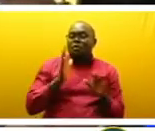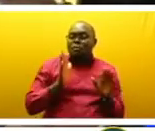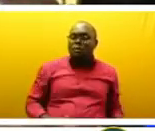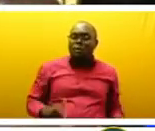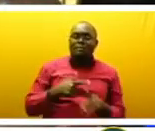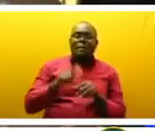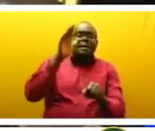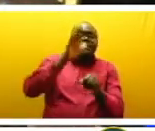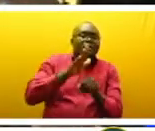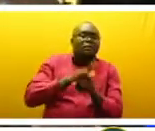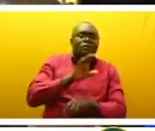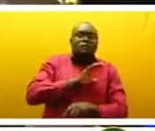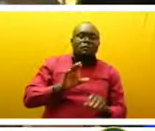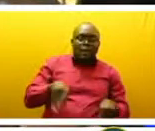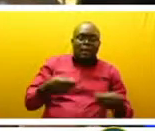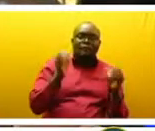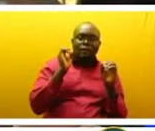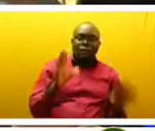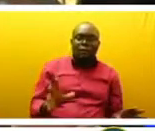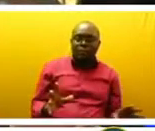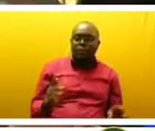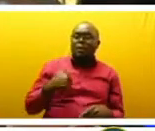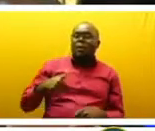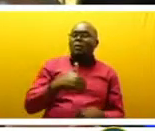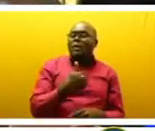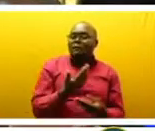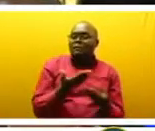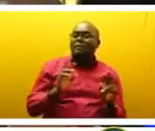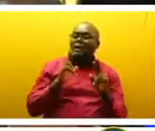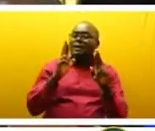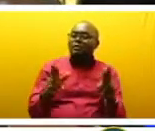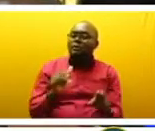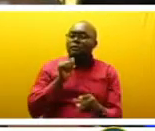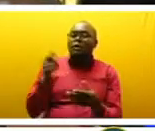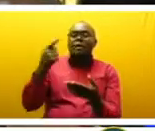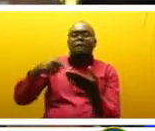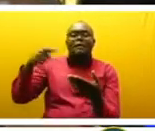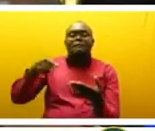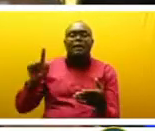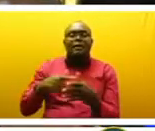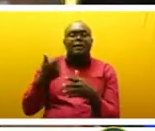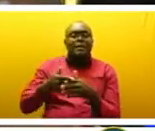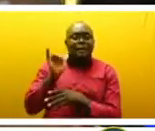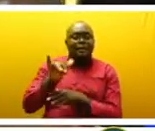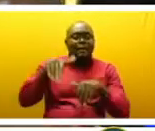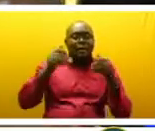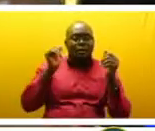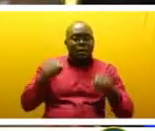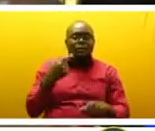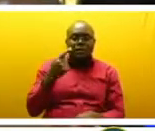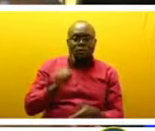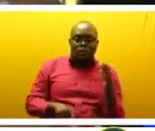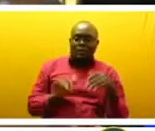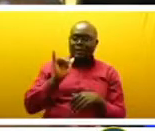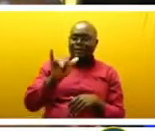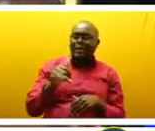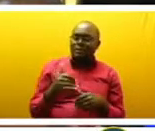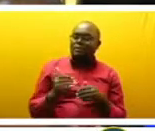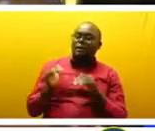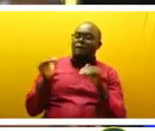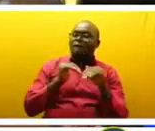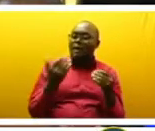of the commissioners are not given the opportunity, or we have some results that were not verified, then how can we say that that's a fair and transparent